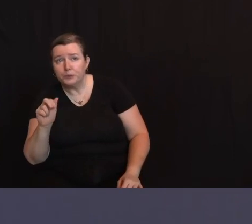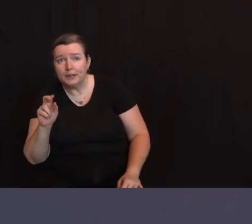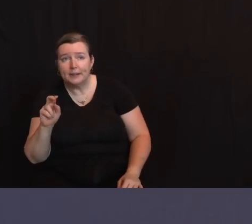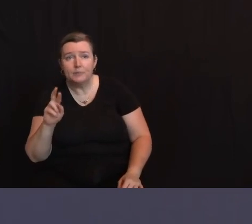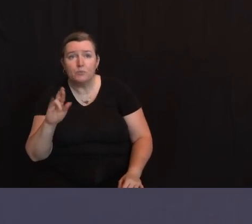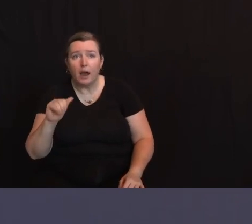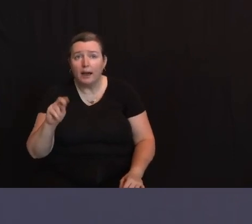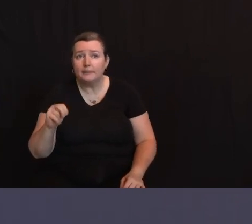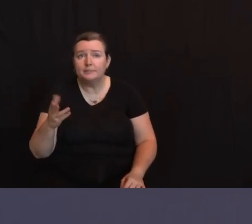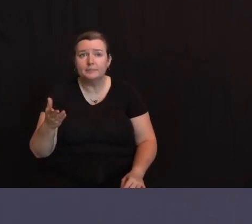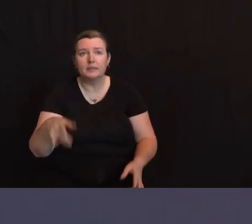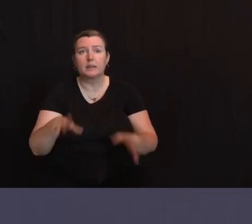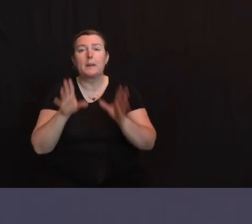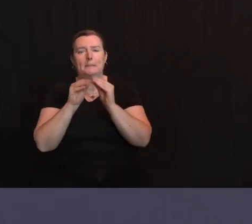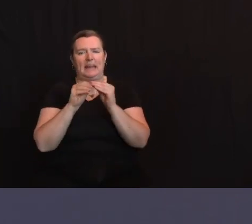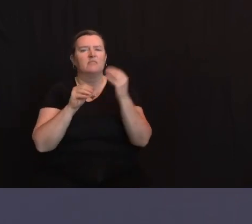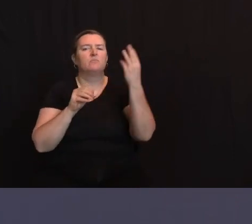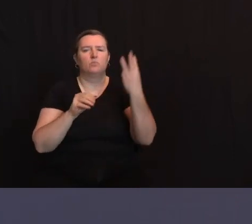hear otherwise.